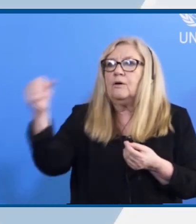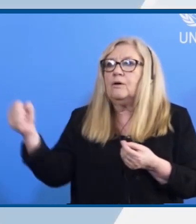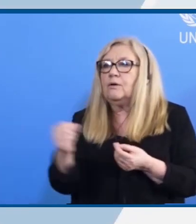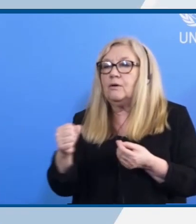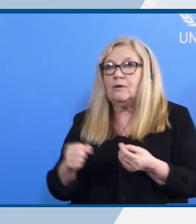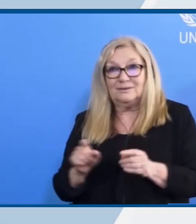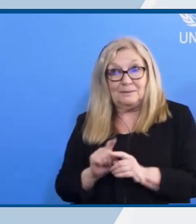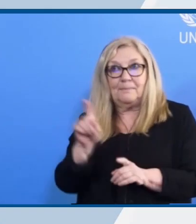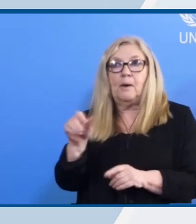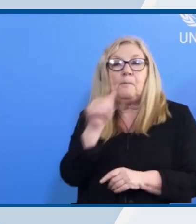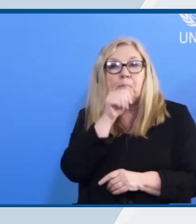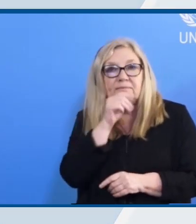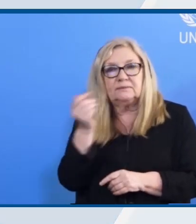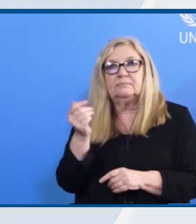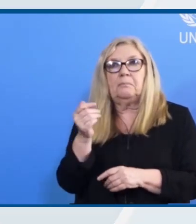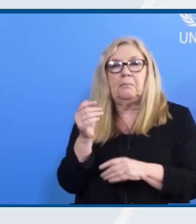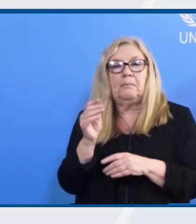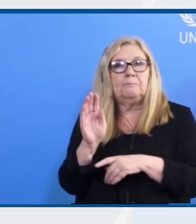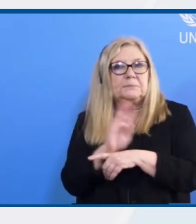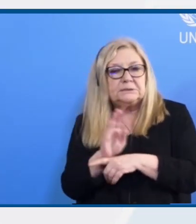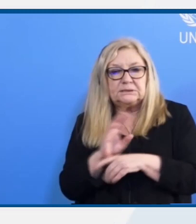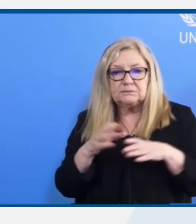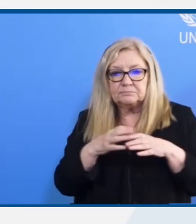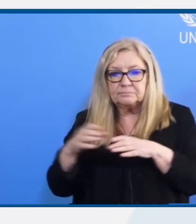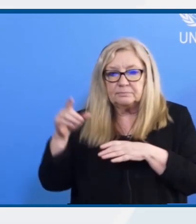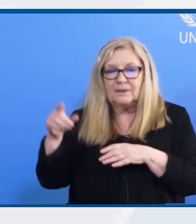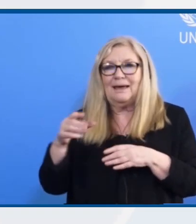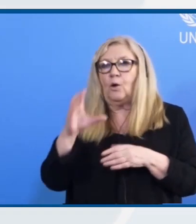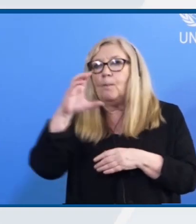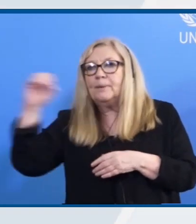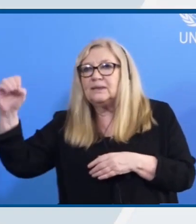investors, such as Costa Concordia, for example, a company of